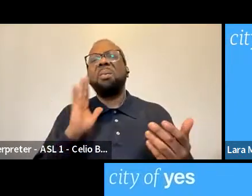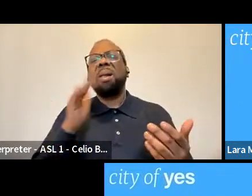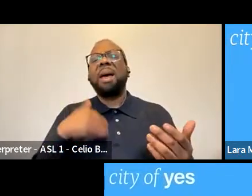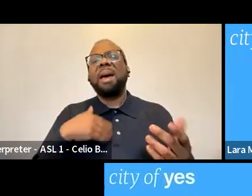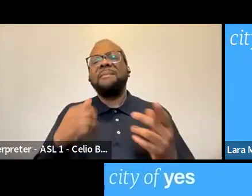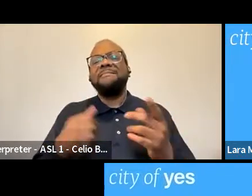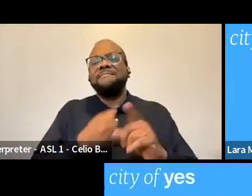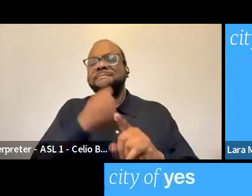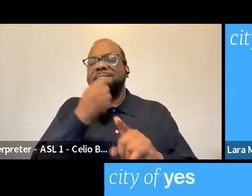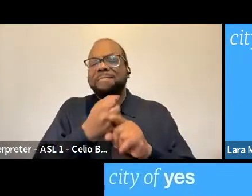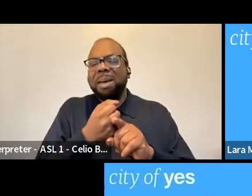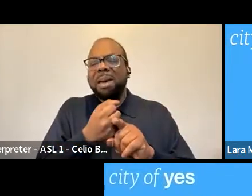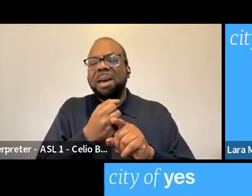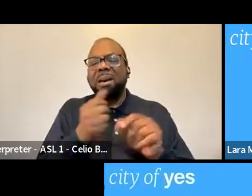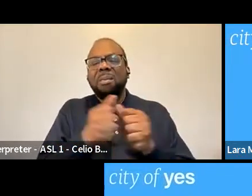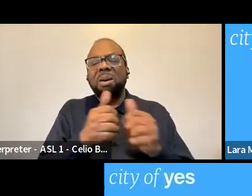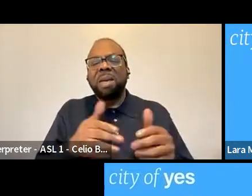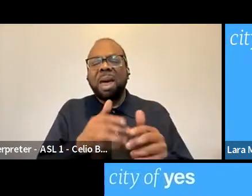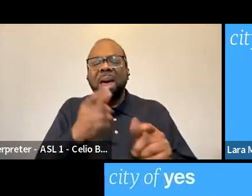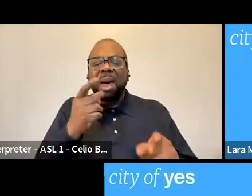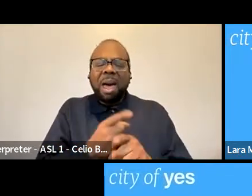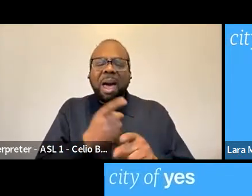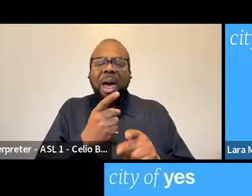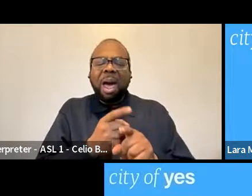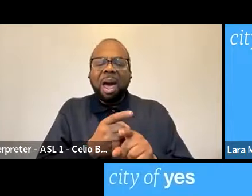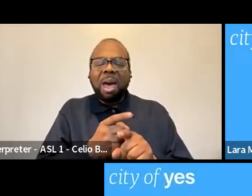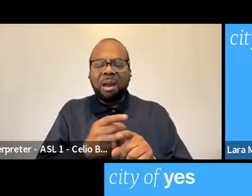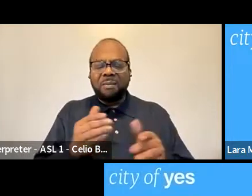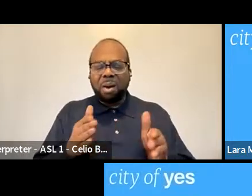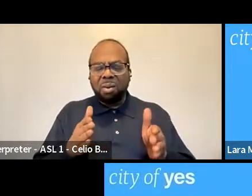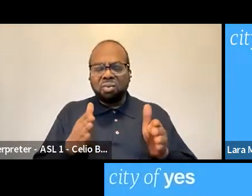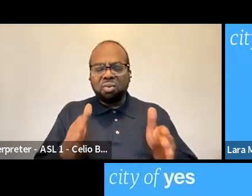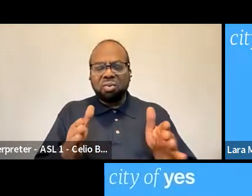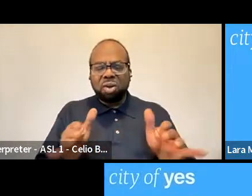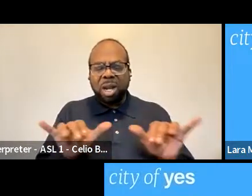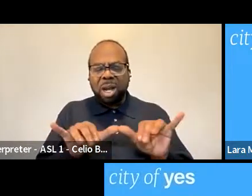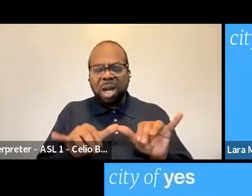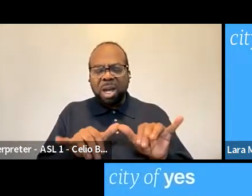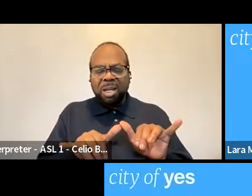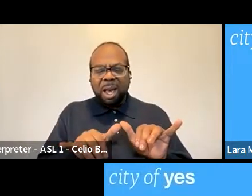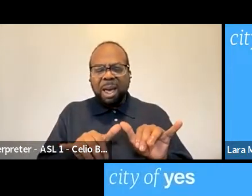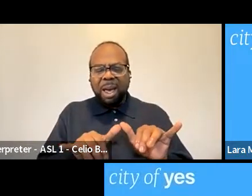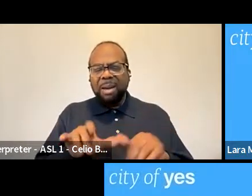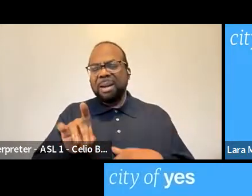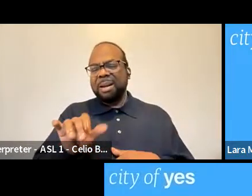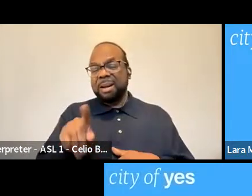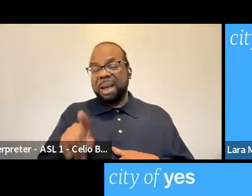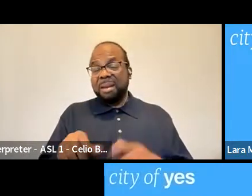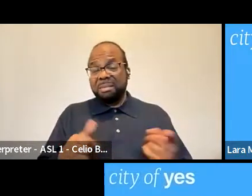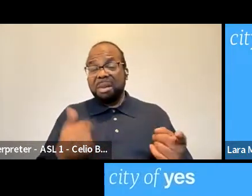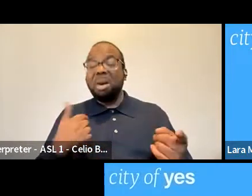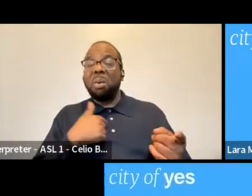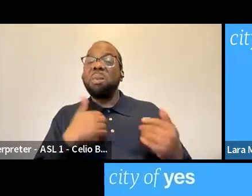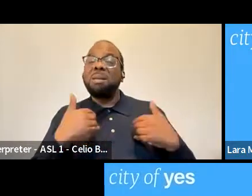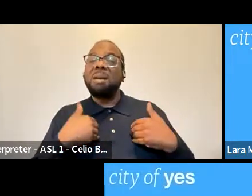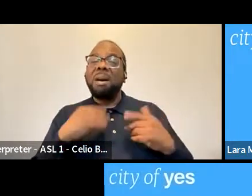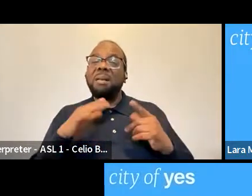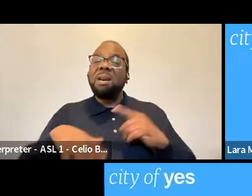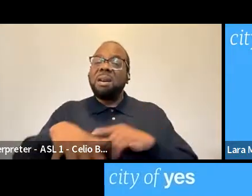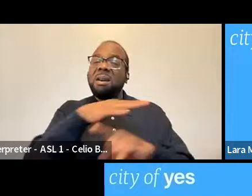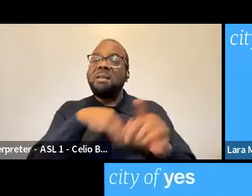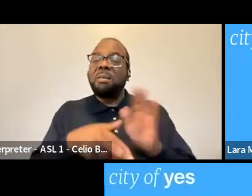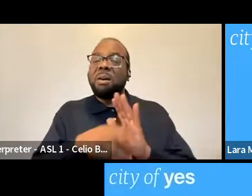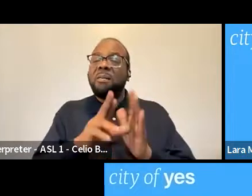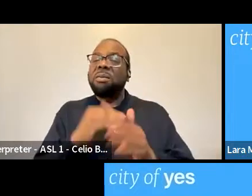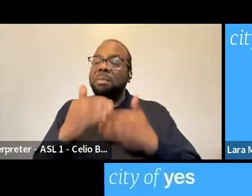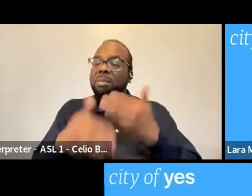without accurate street width data, or do you not intend to predict that? No, we have an environmental review in